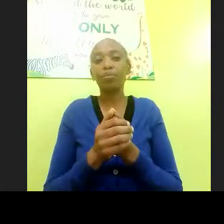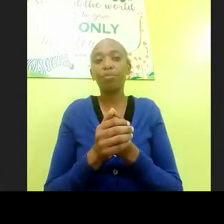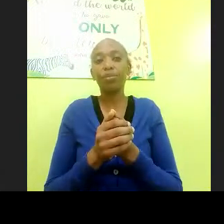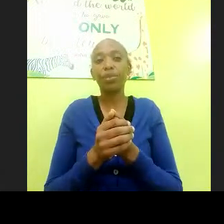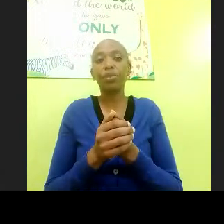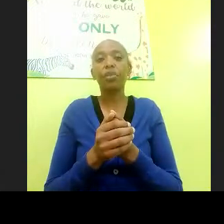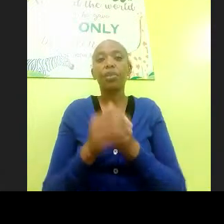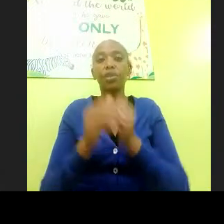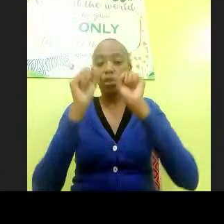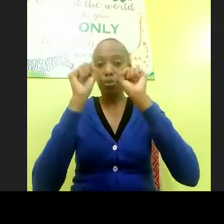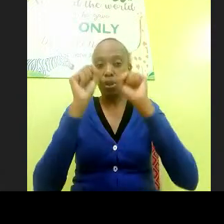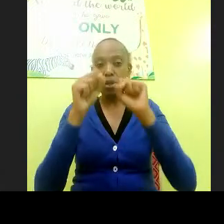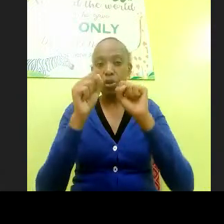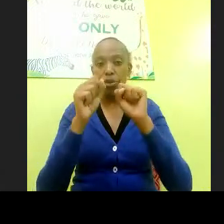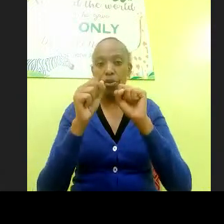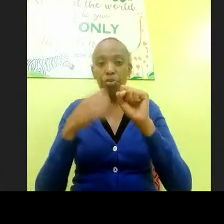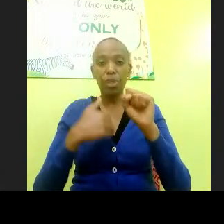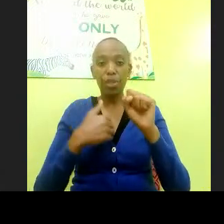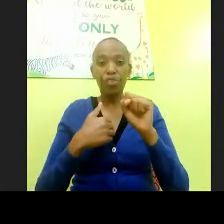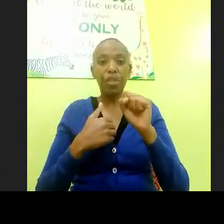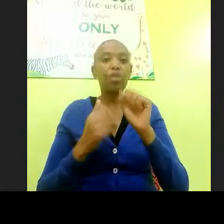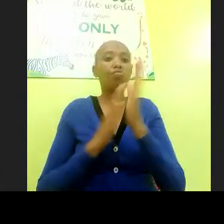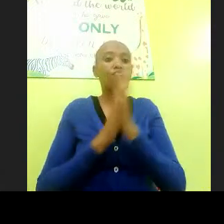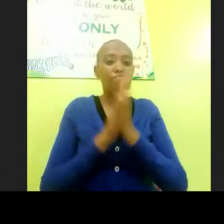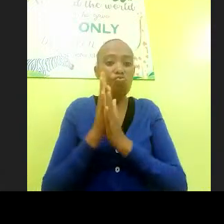be very live in terms of